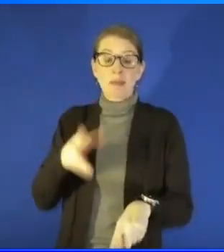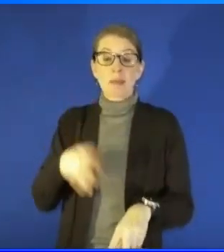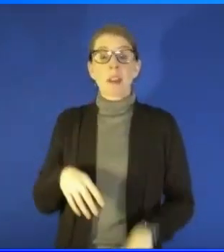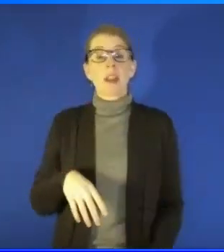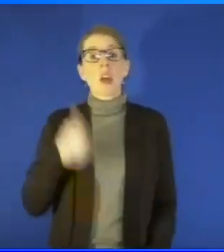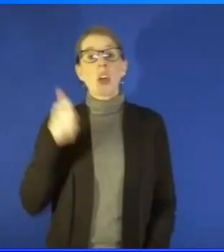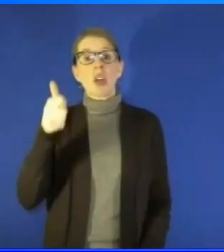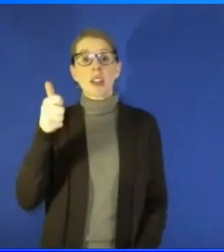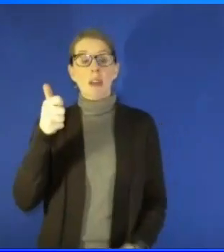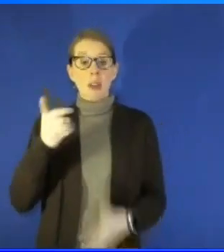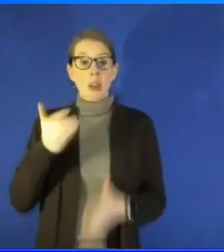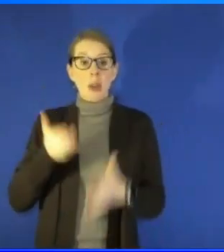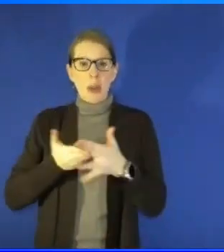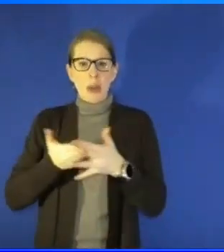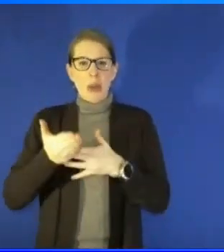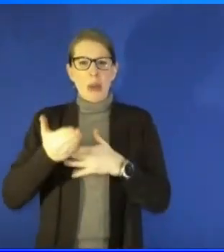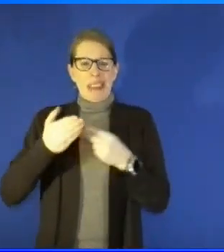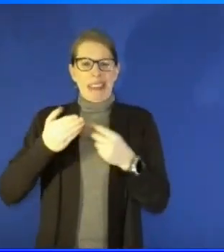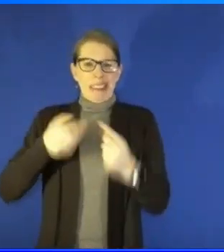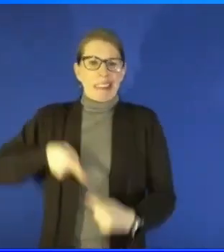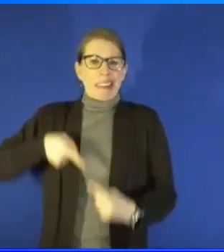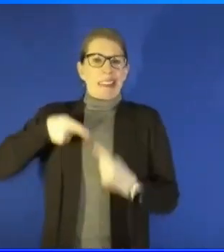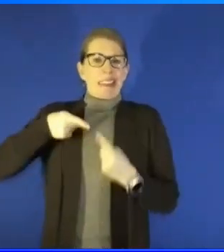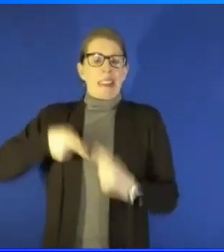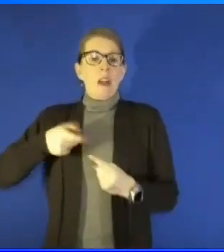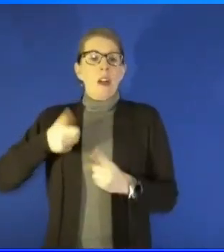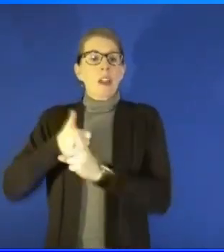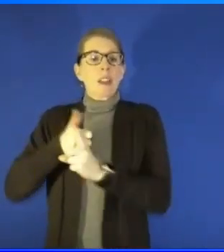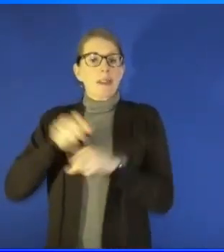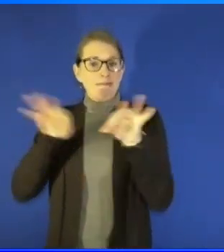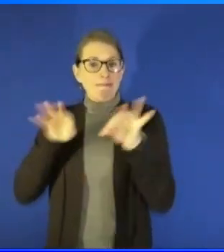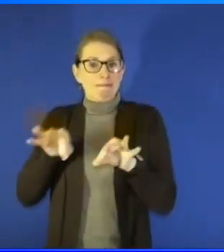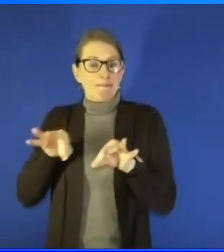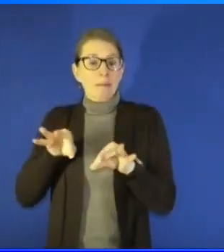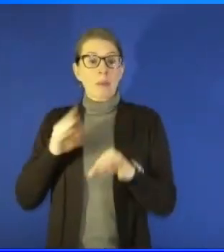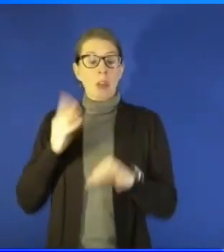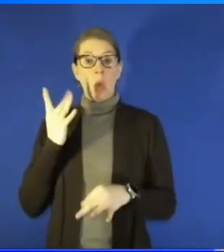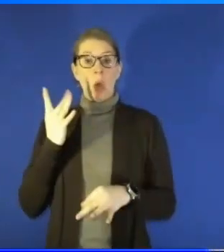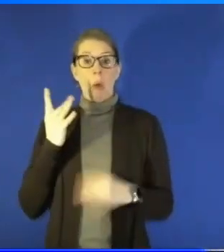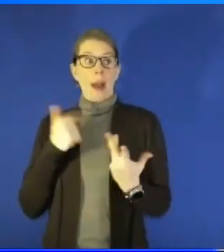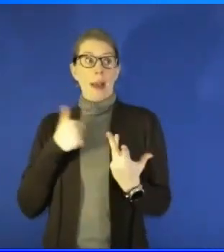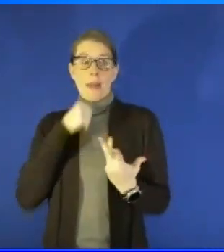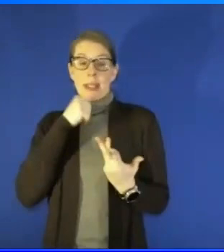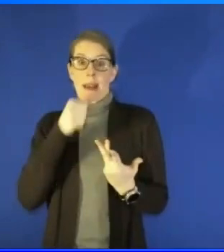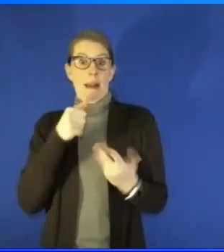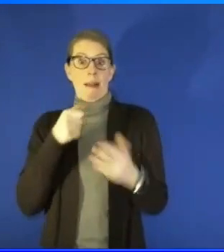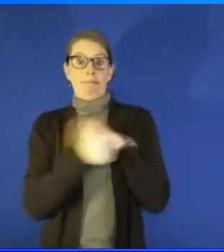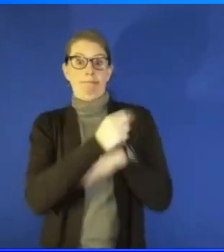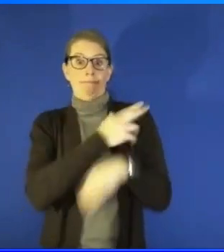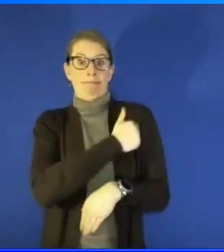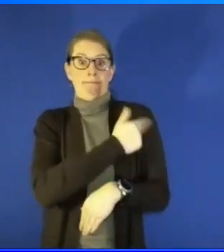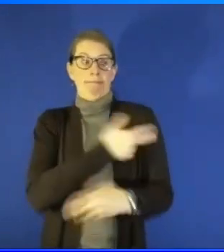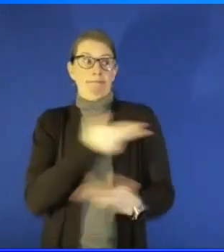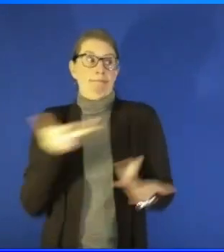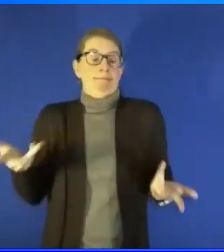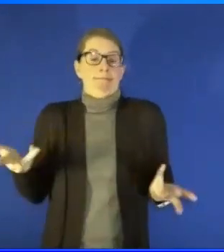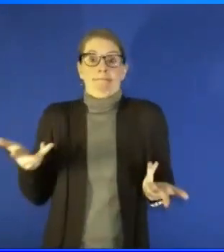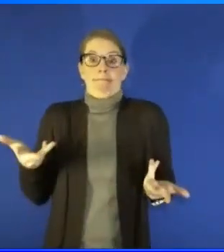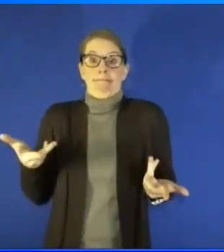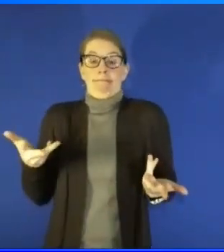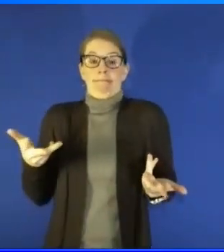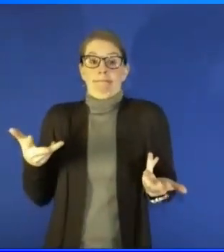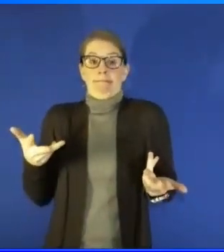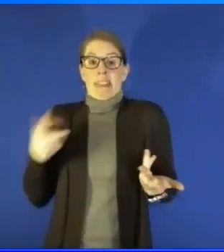that difficulty as she describes in terms of, well, I wasn't in the hospital, I didn't have it that